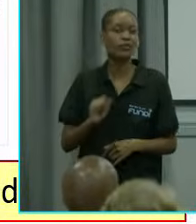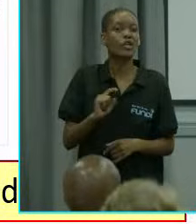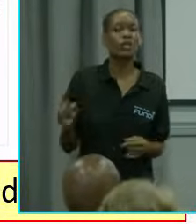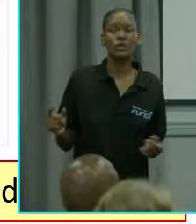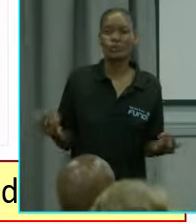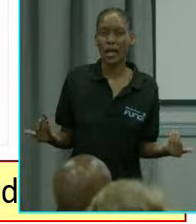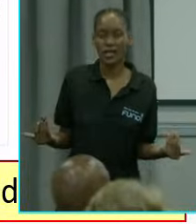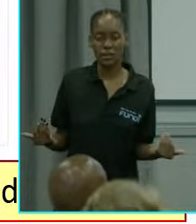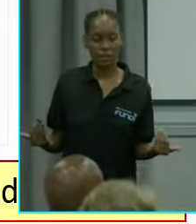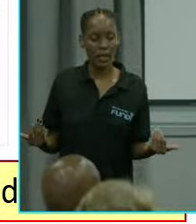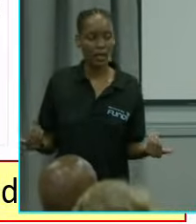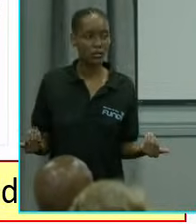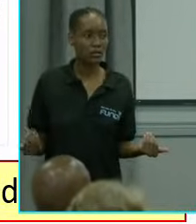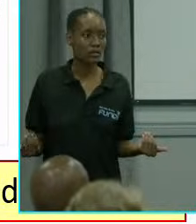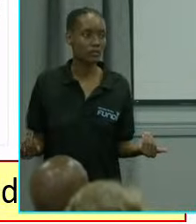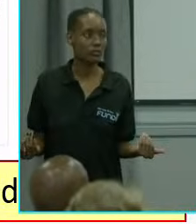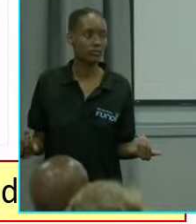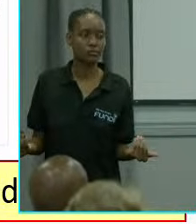position,